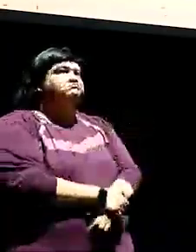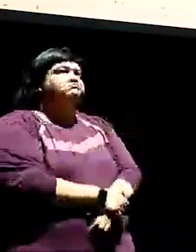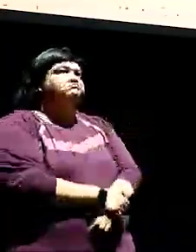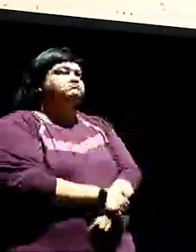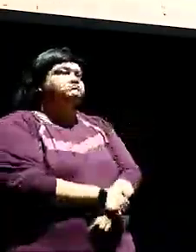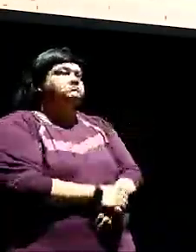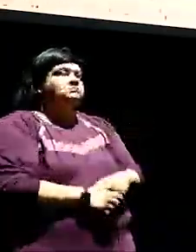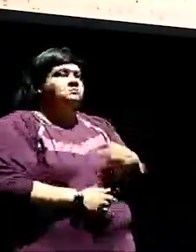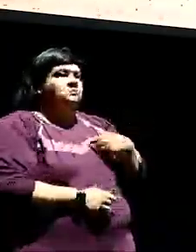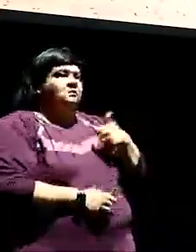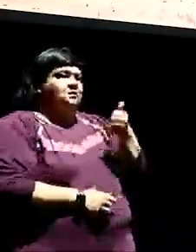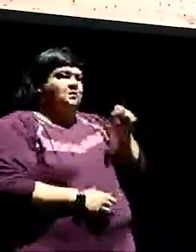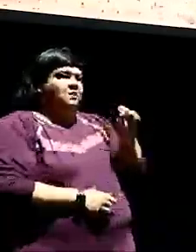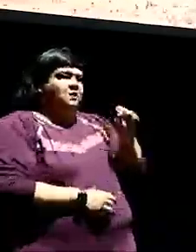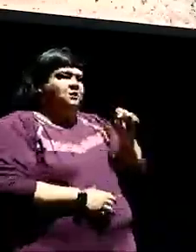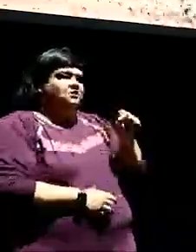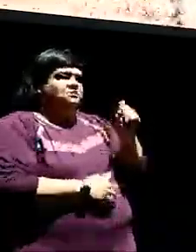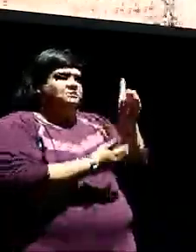design leader,